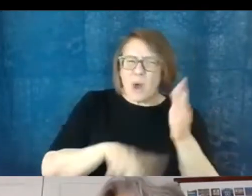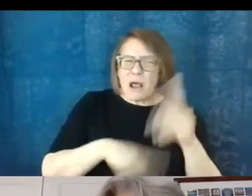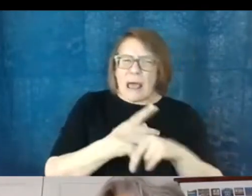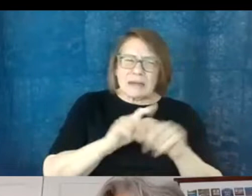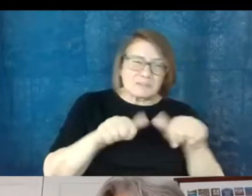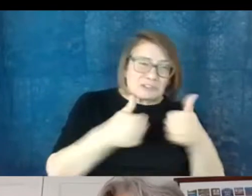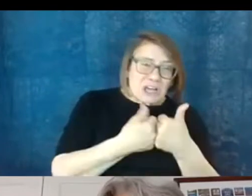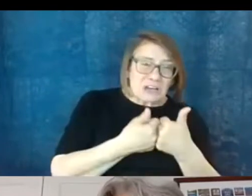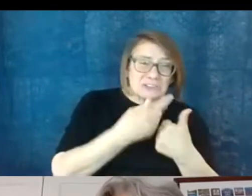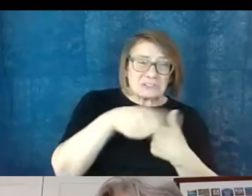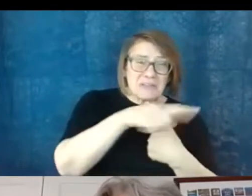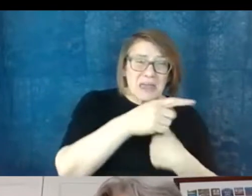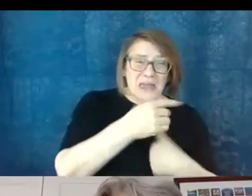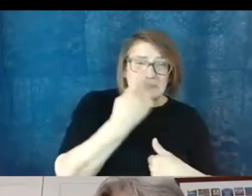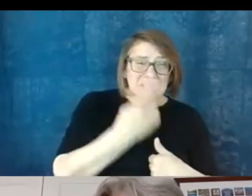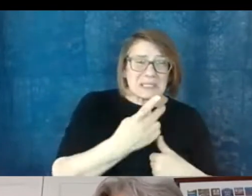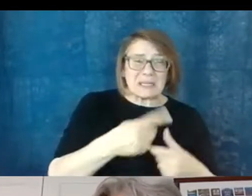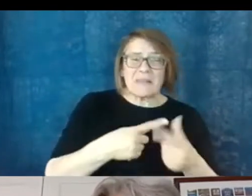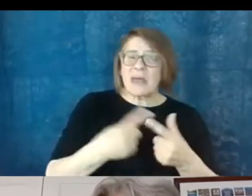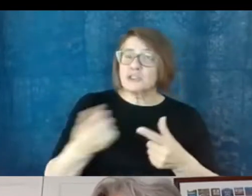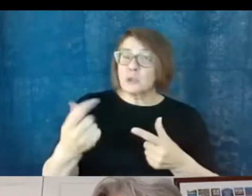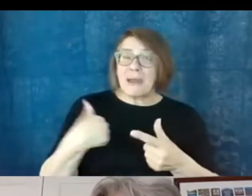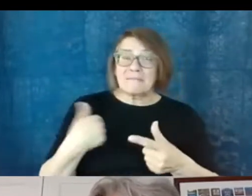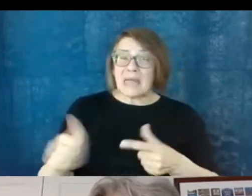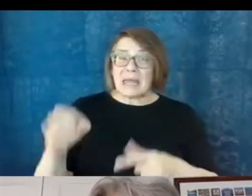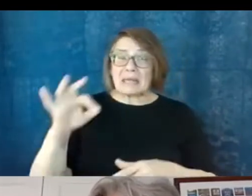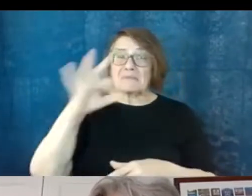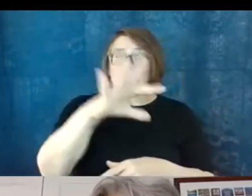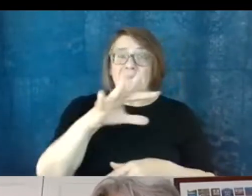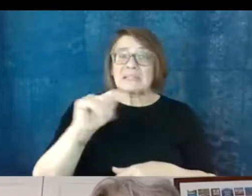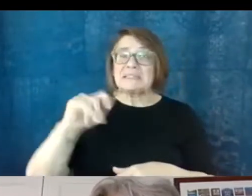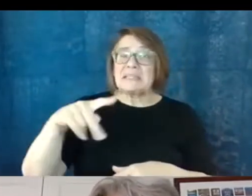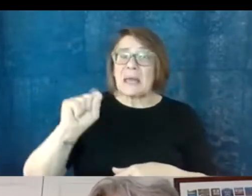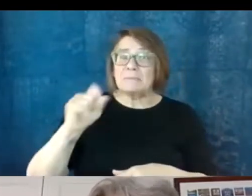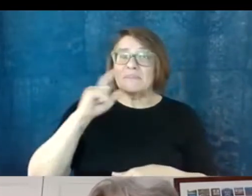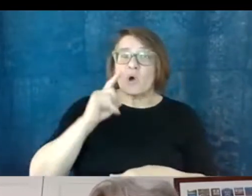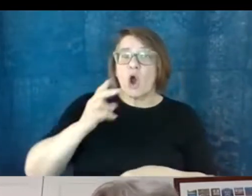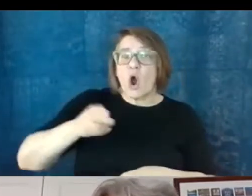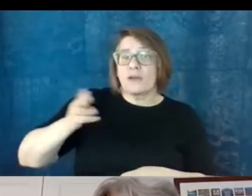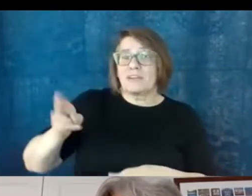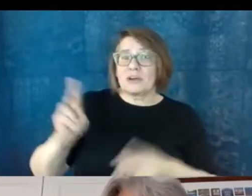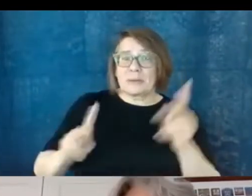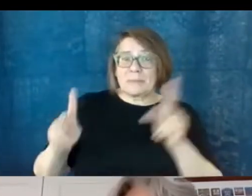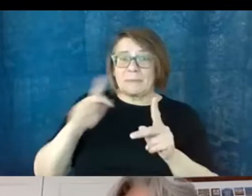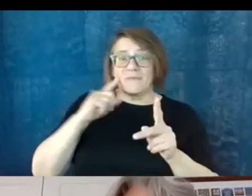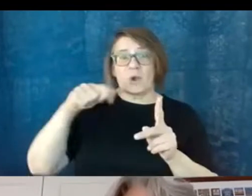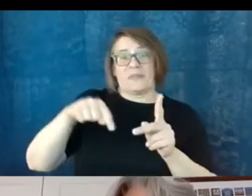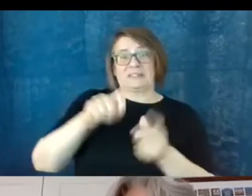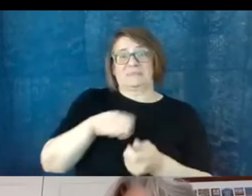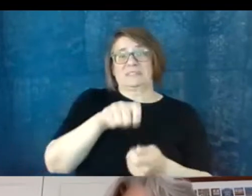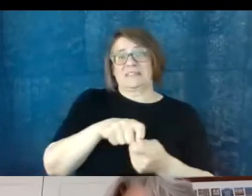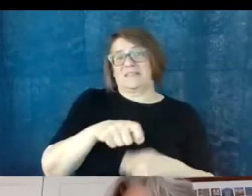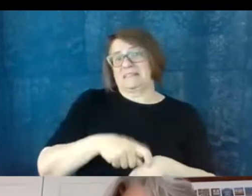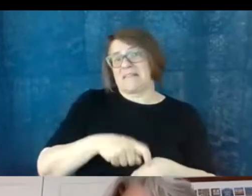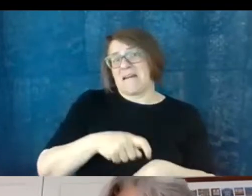do you have any tips for hard of hearing people in this particular